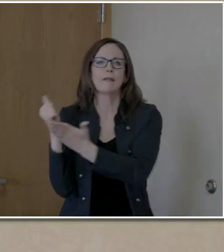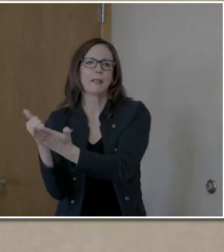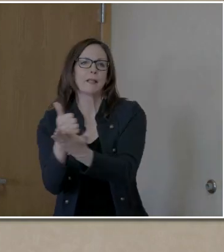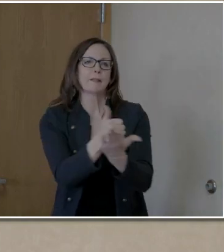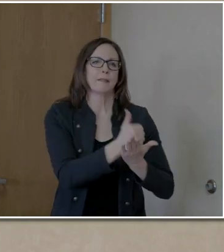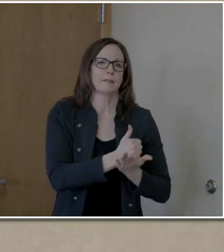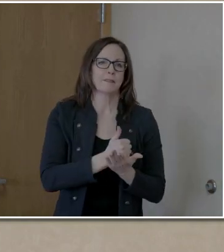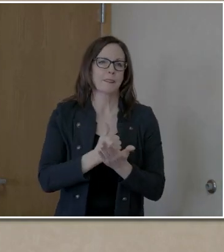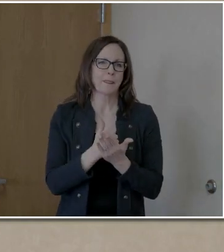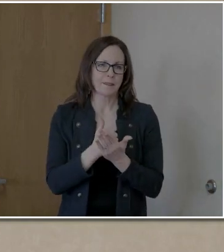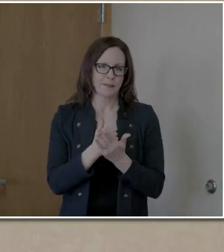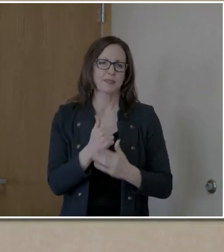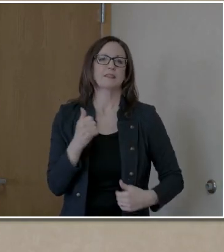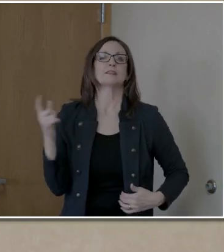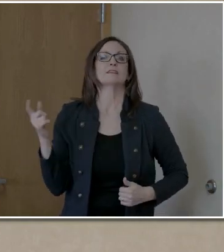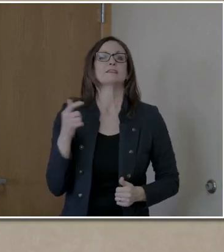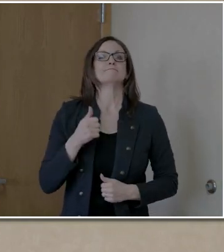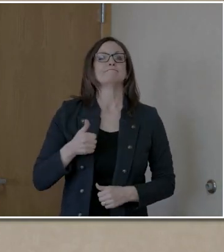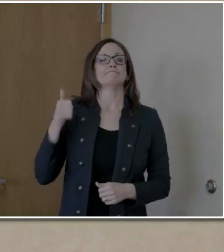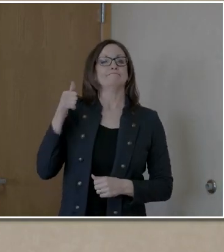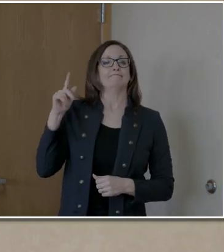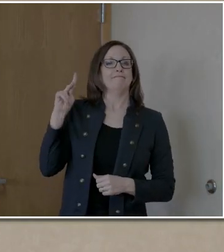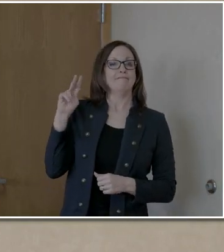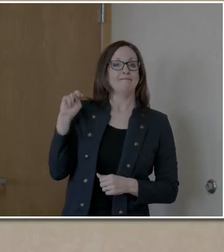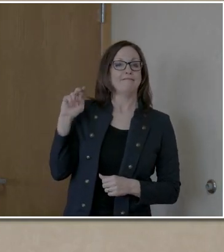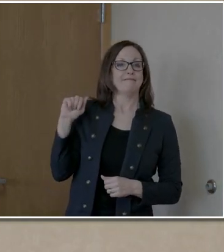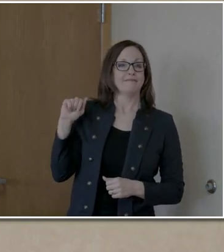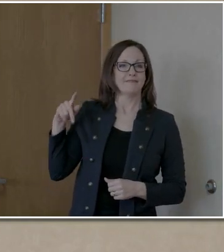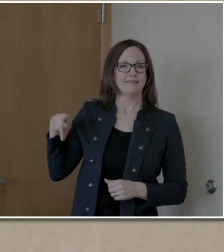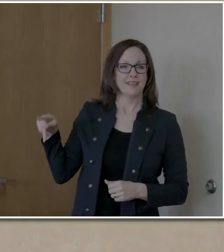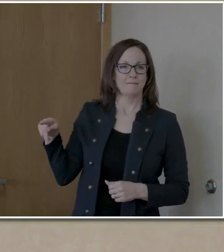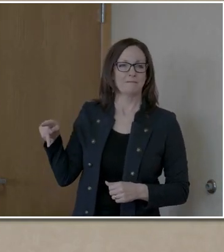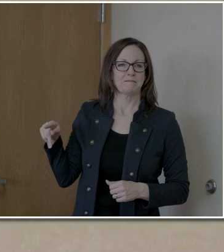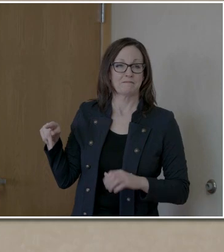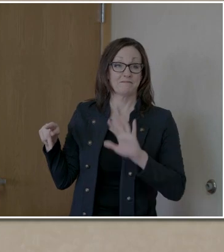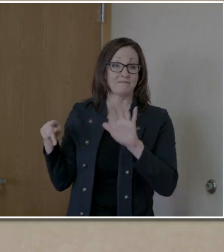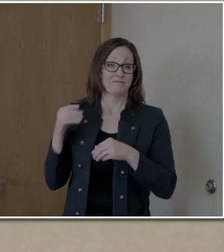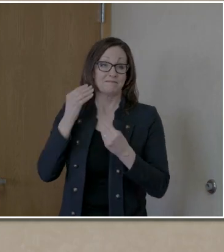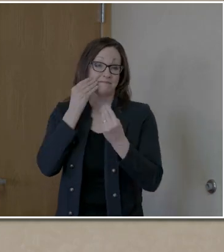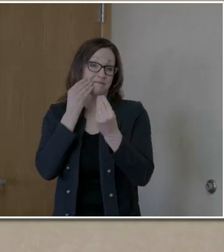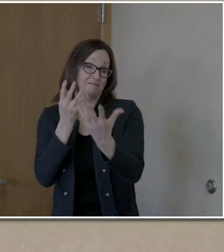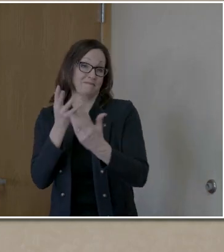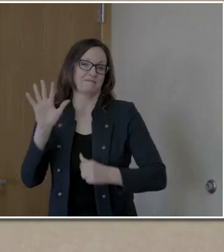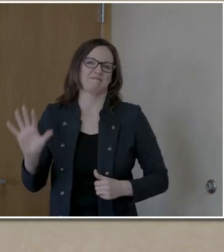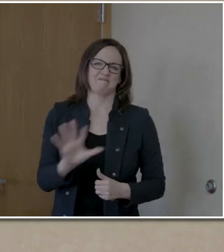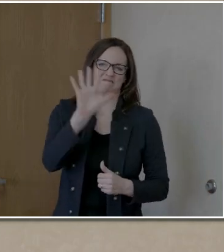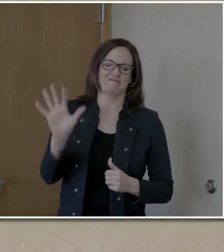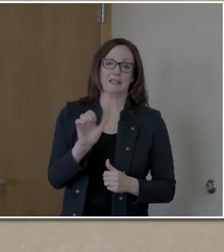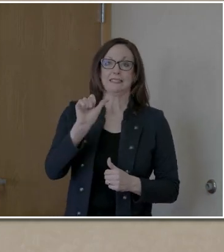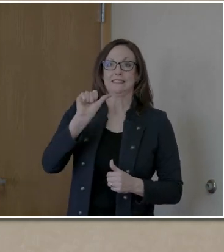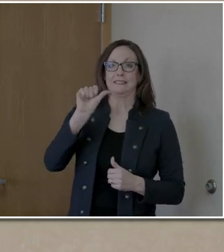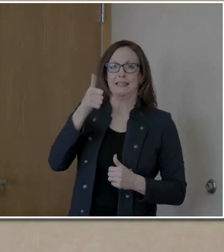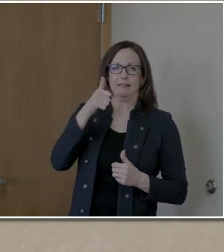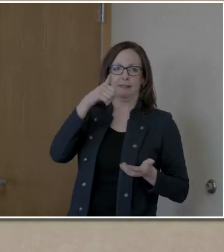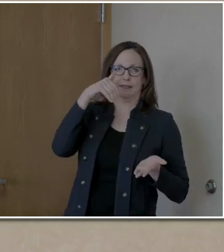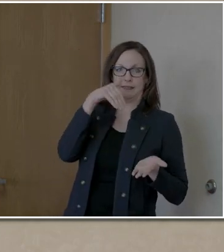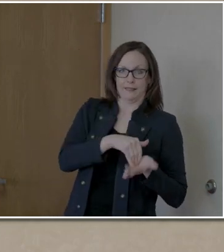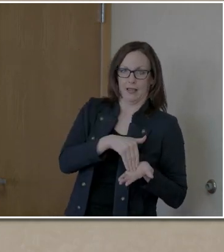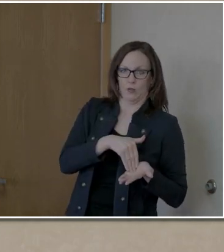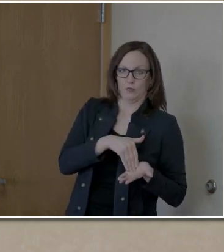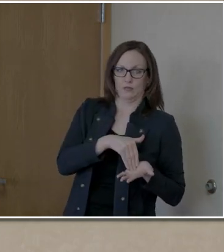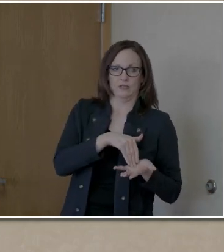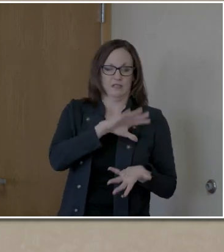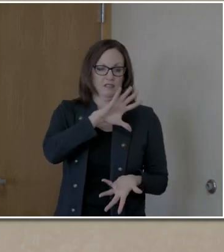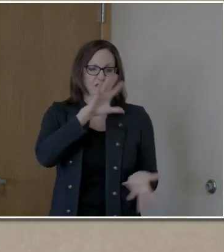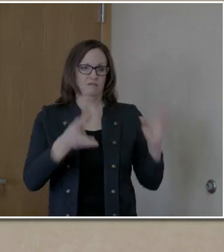members. Right now, we have over 700 of those are deployed in mostly overseas locations in